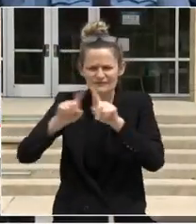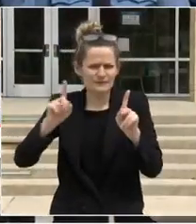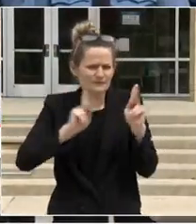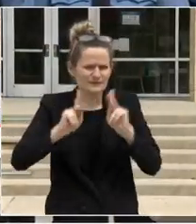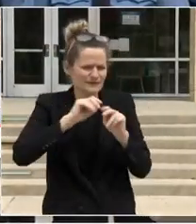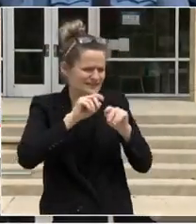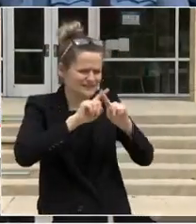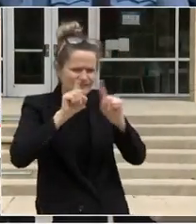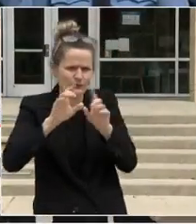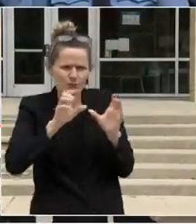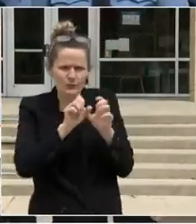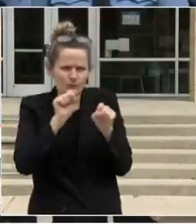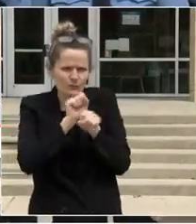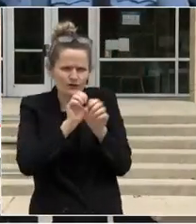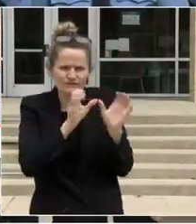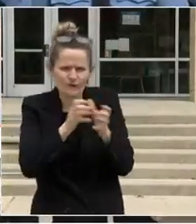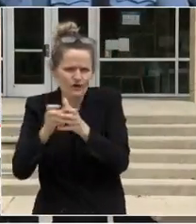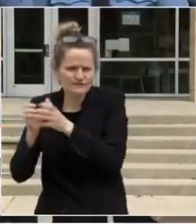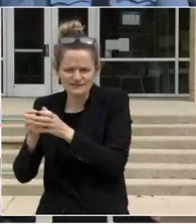different.